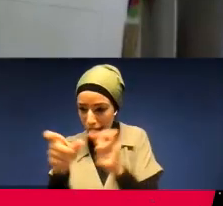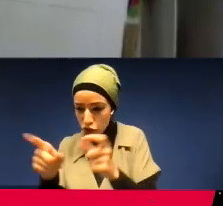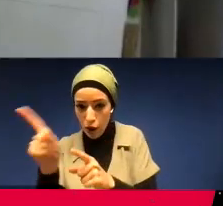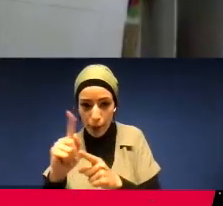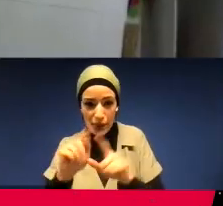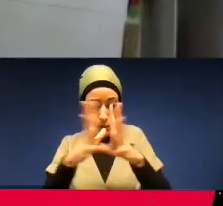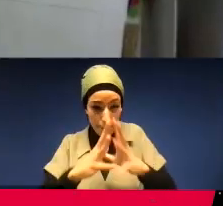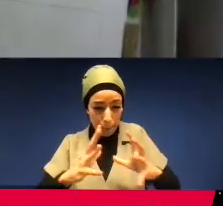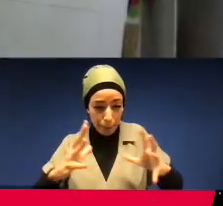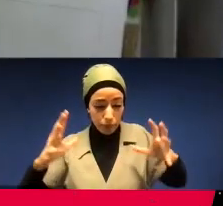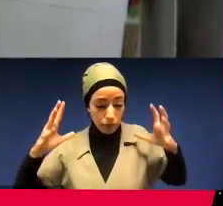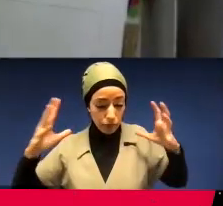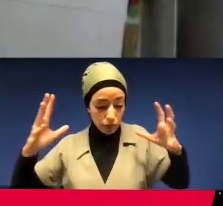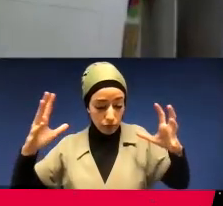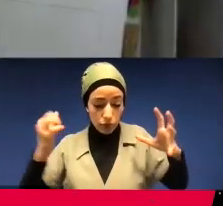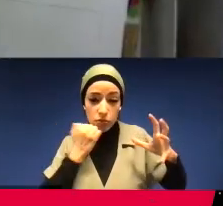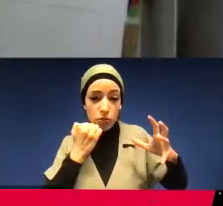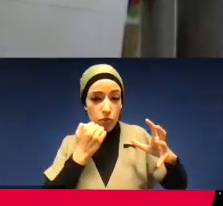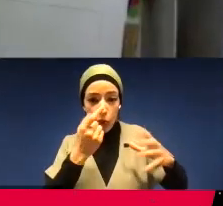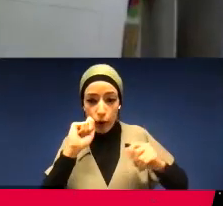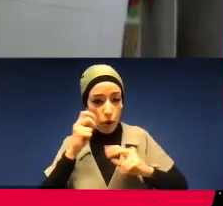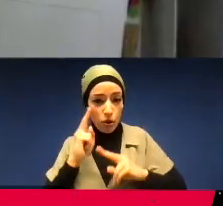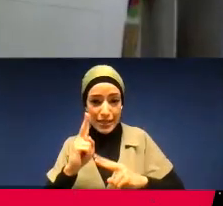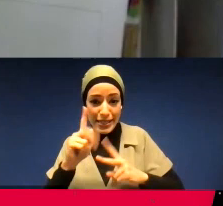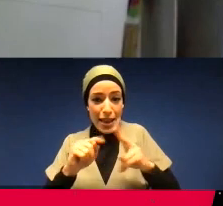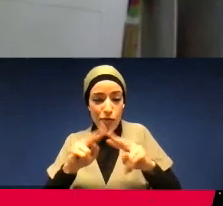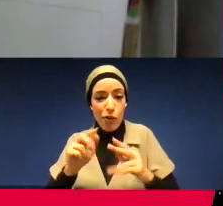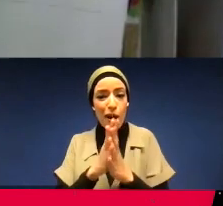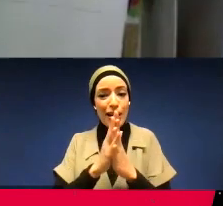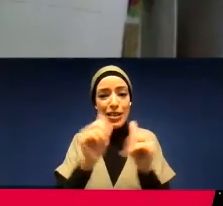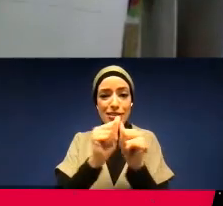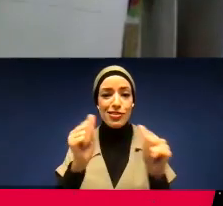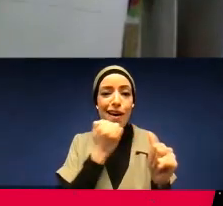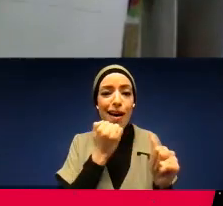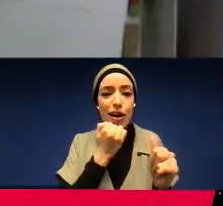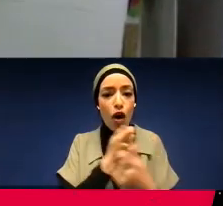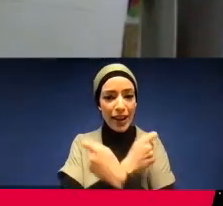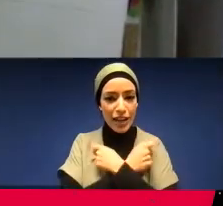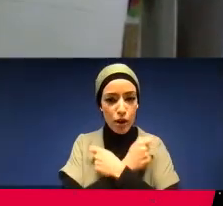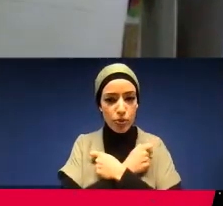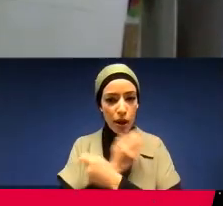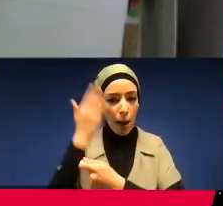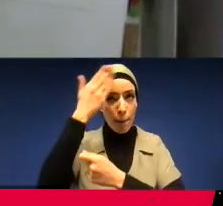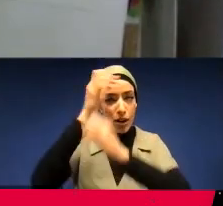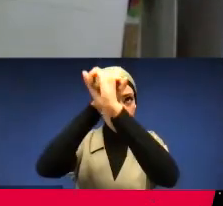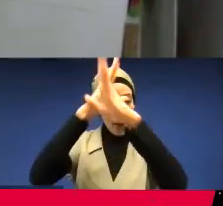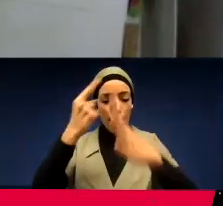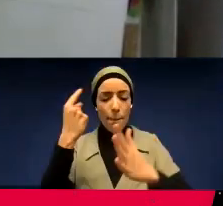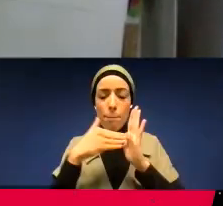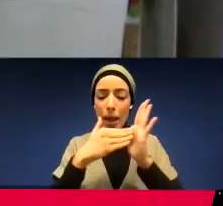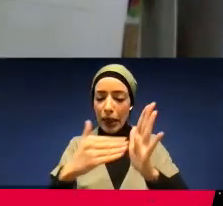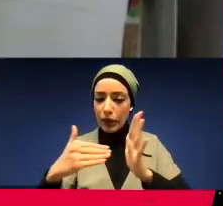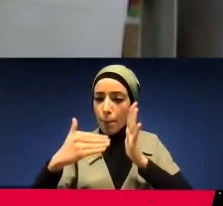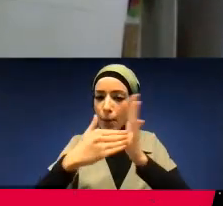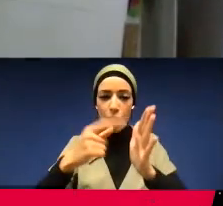figure that you probably would not see. And if we were in the size of Egypt, imagine how many millions that would be on the street.